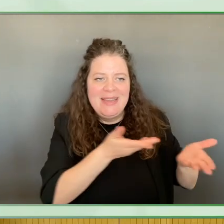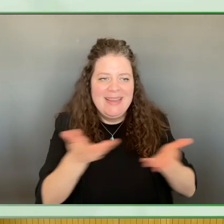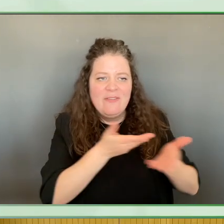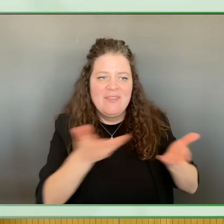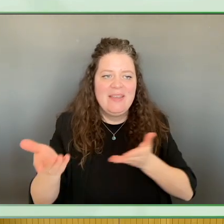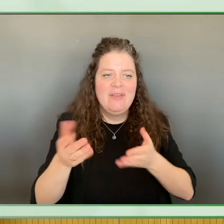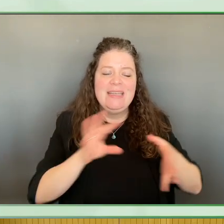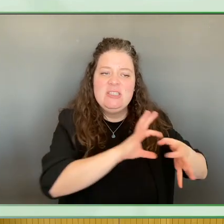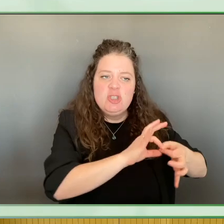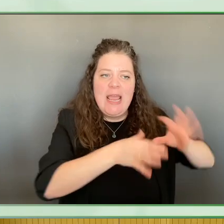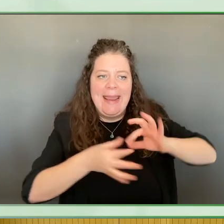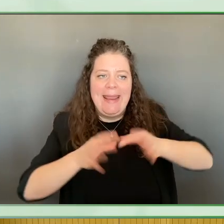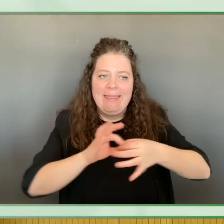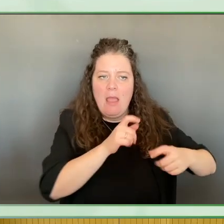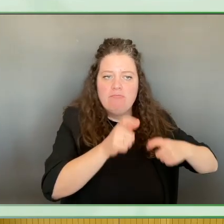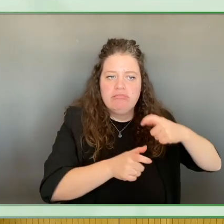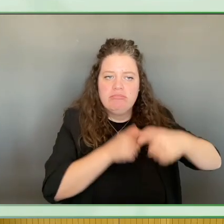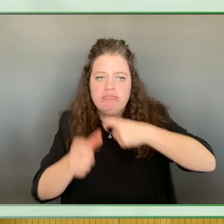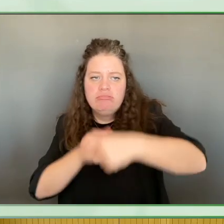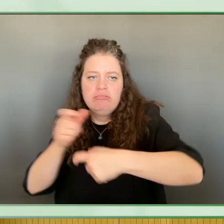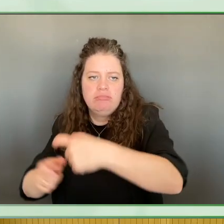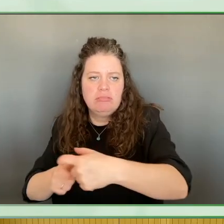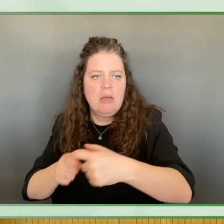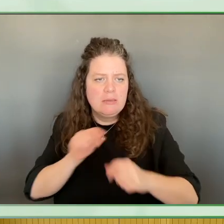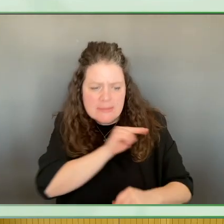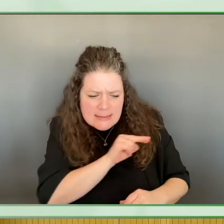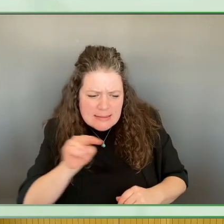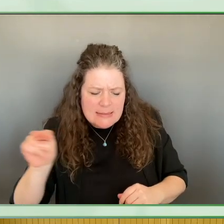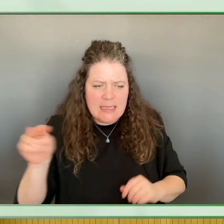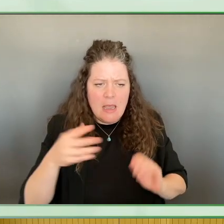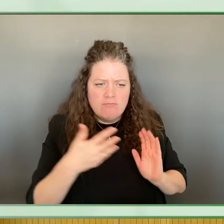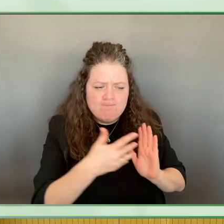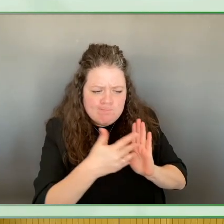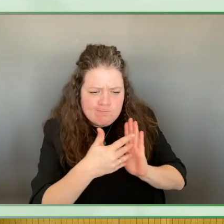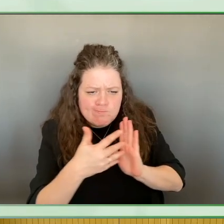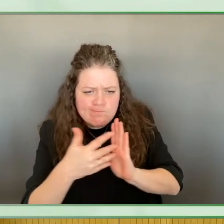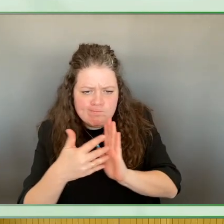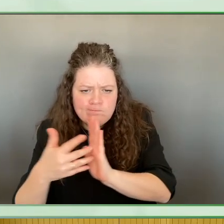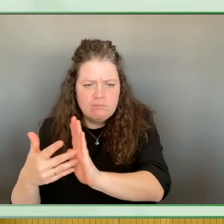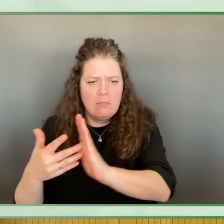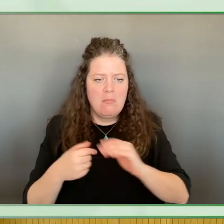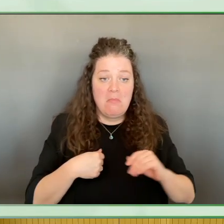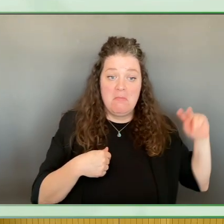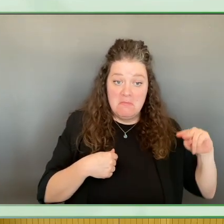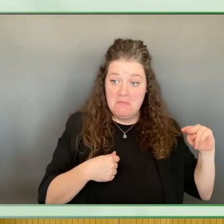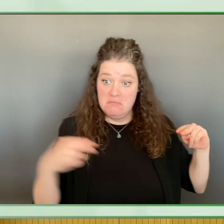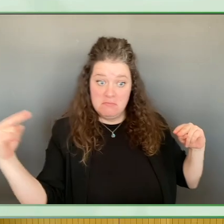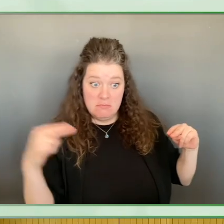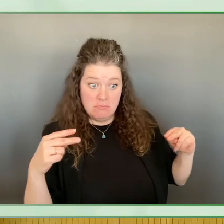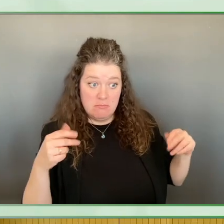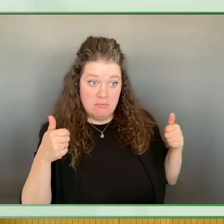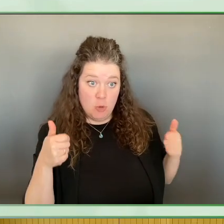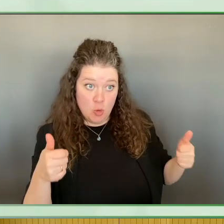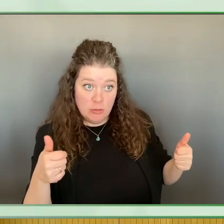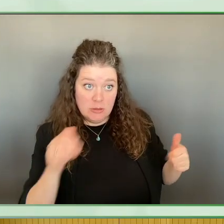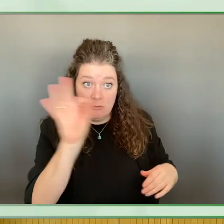a provisioning standpoint, also from the assistive technology user standpoint. Are the training adequate? And overall, are there any rejections